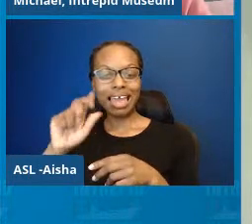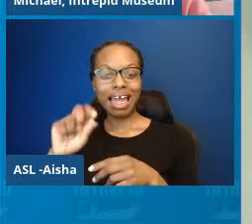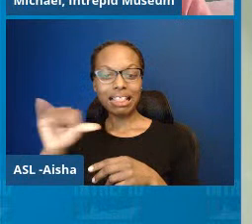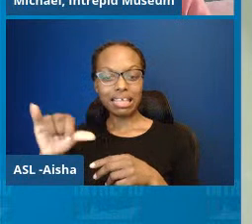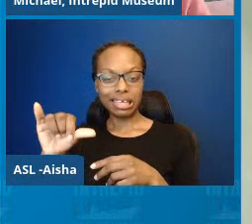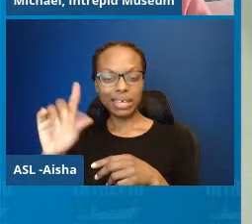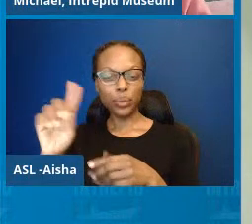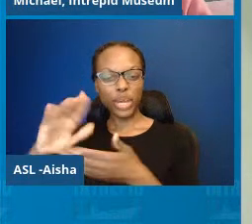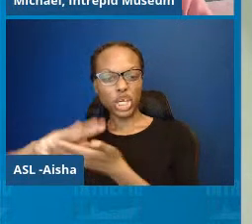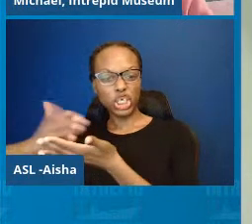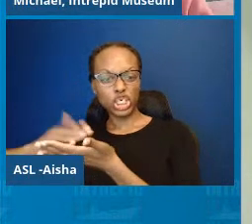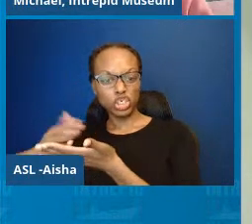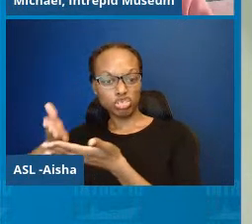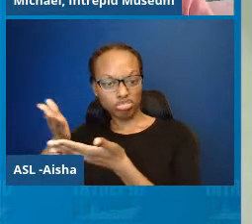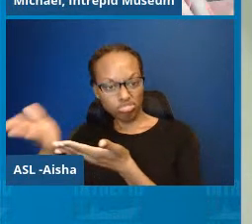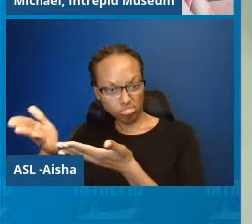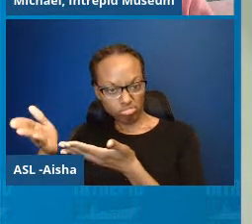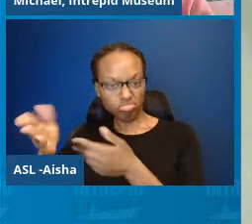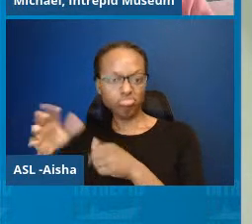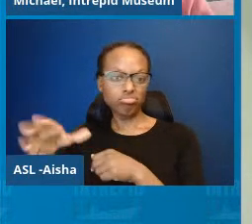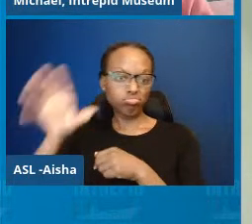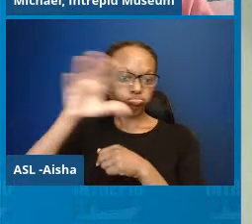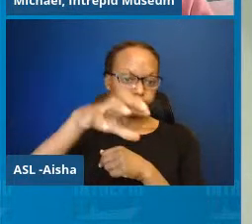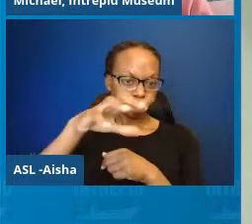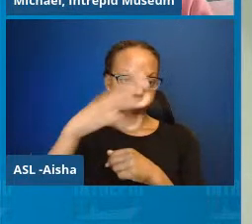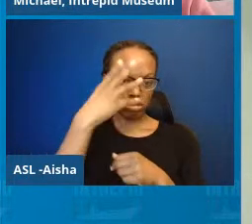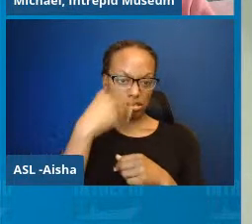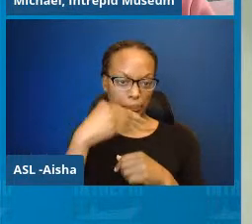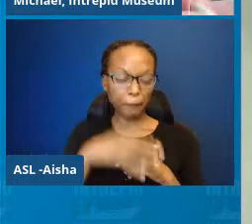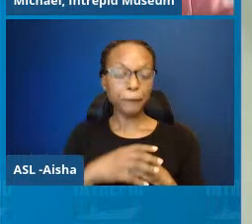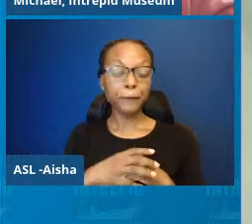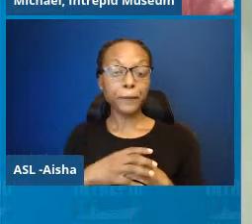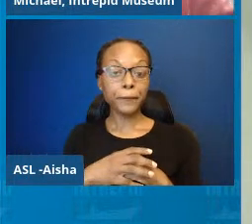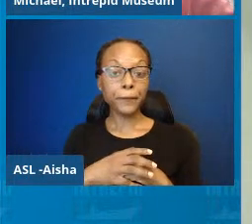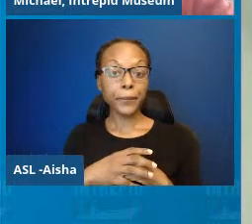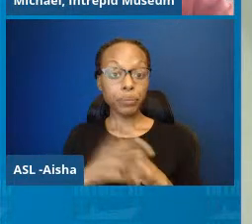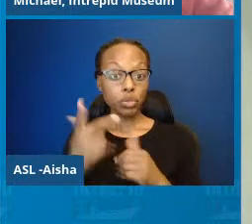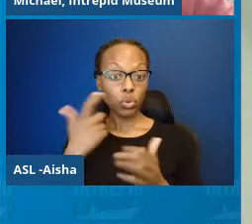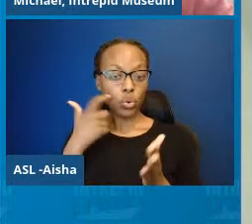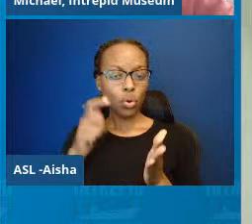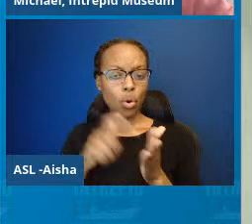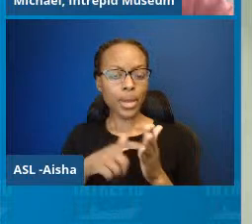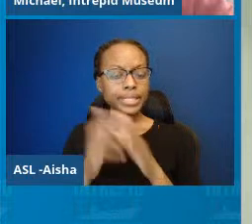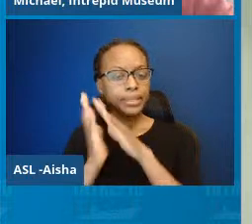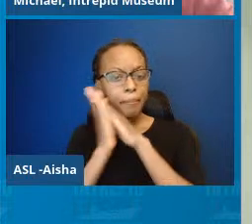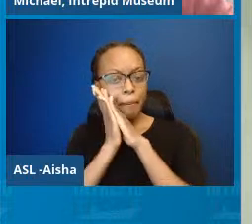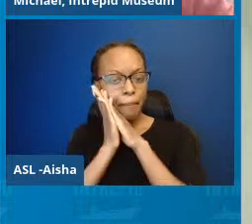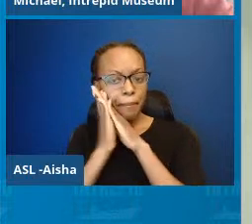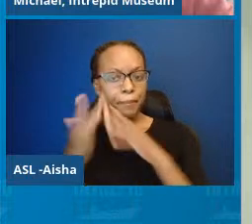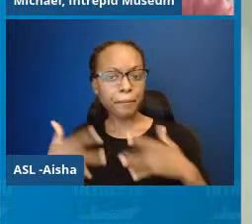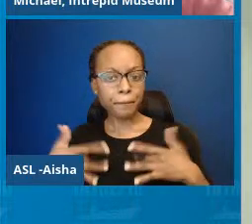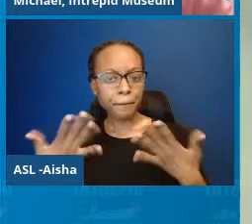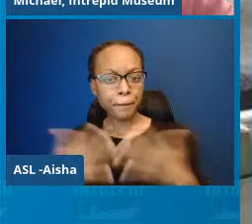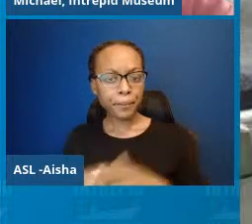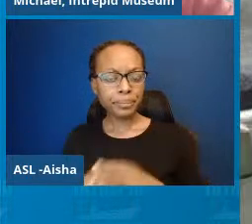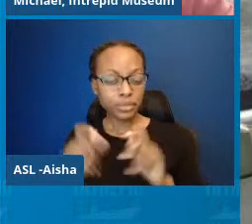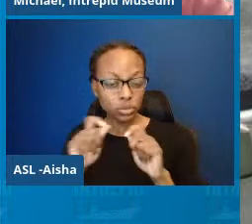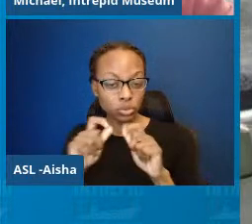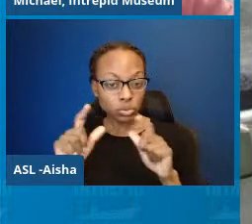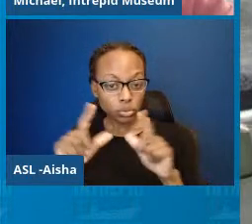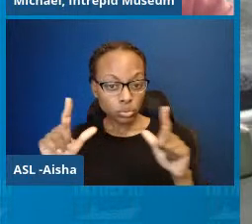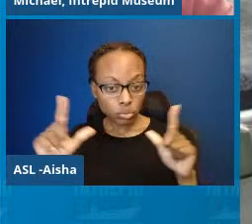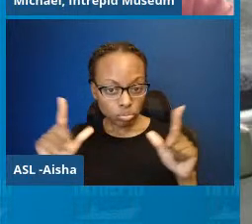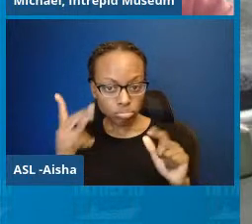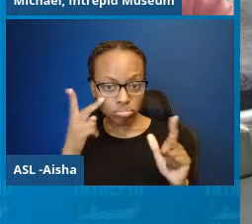located still to this day. But taking a look at these beds, you might notice that if I zoom in just a little